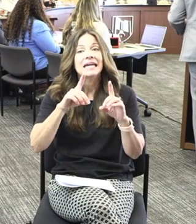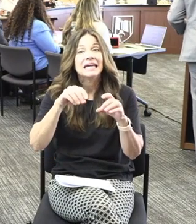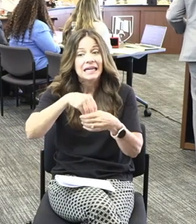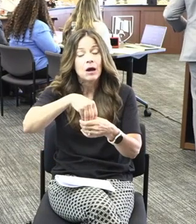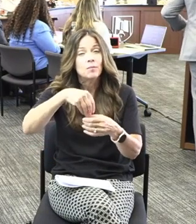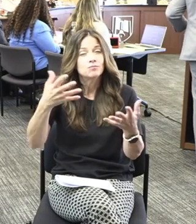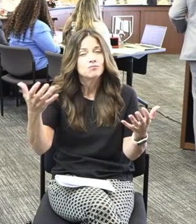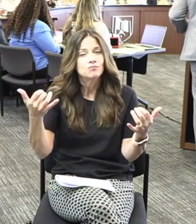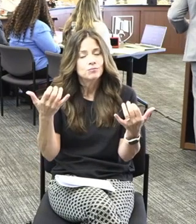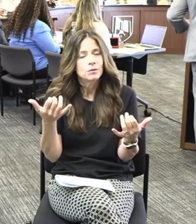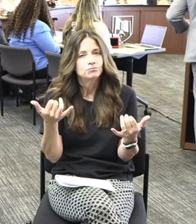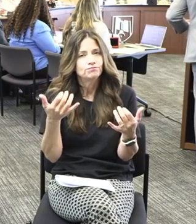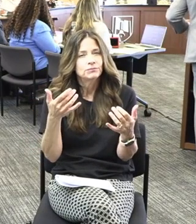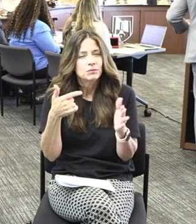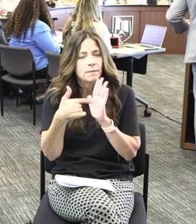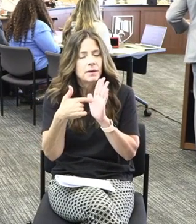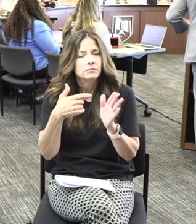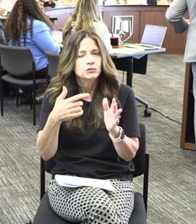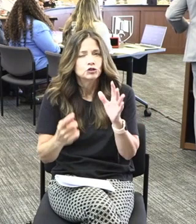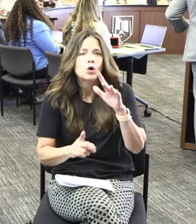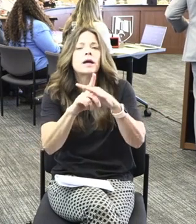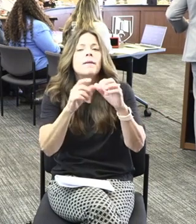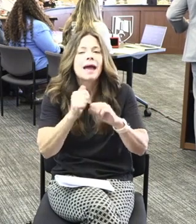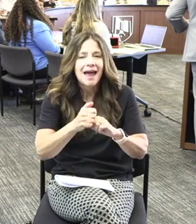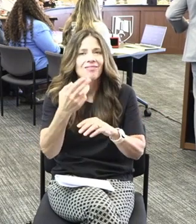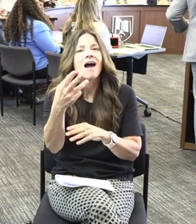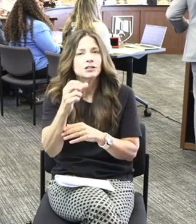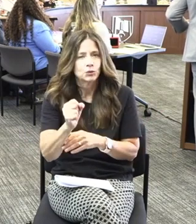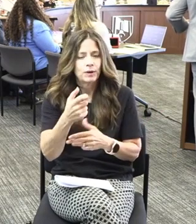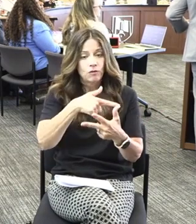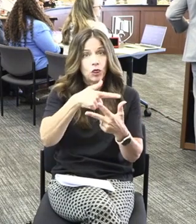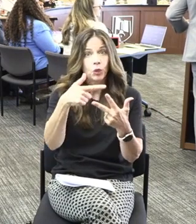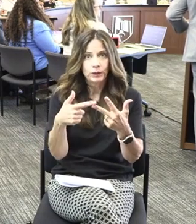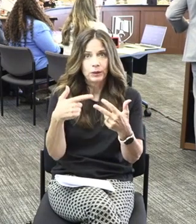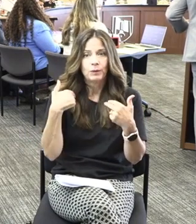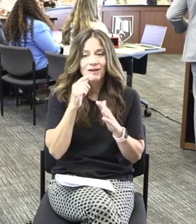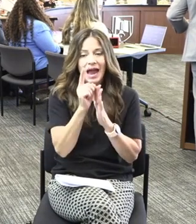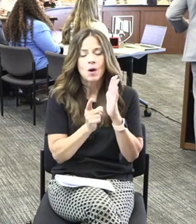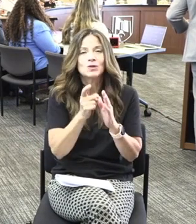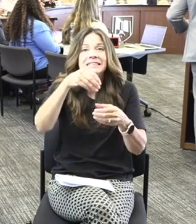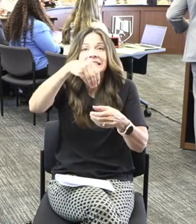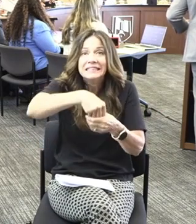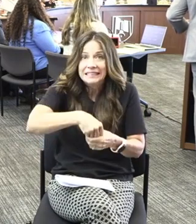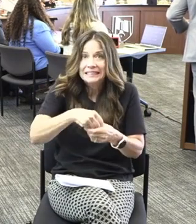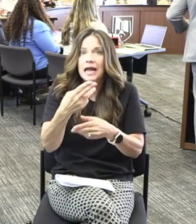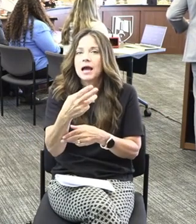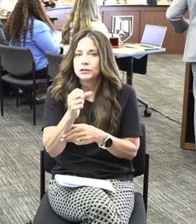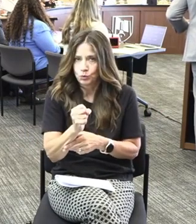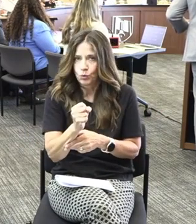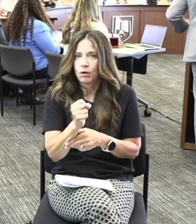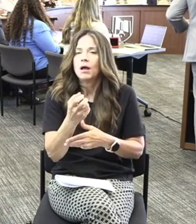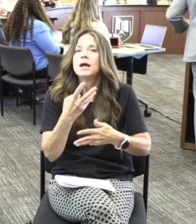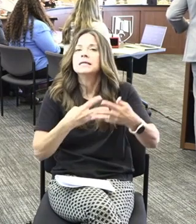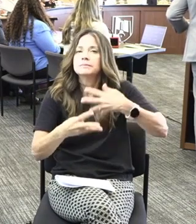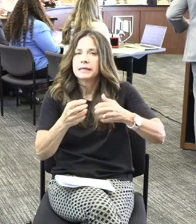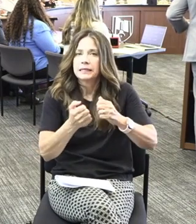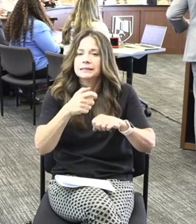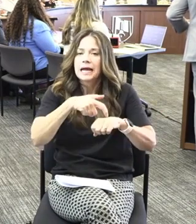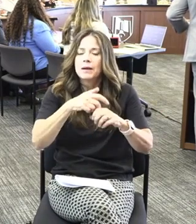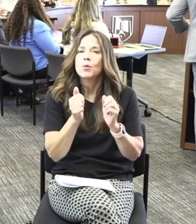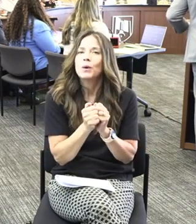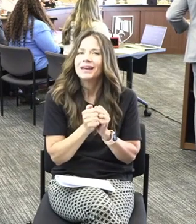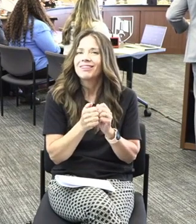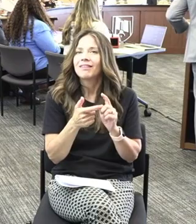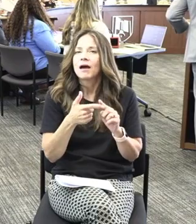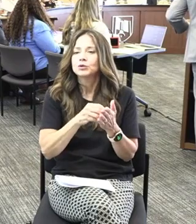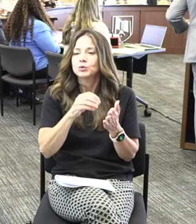I read the information correctly, we have about 3 high schools already that we're doing hours in, spending time with students and building